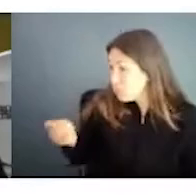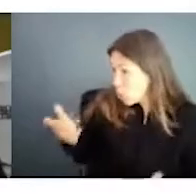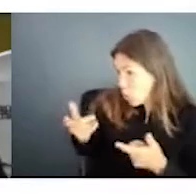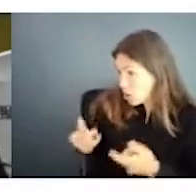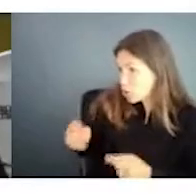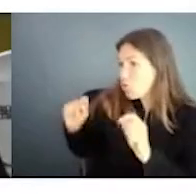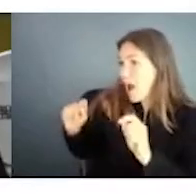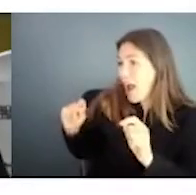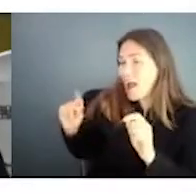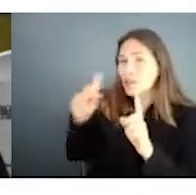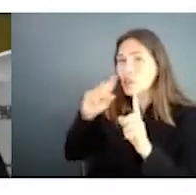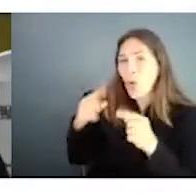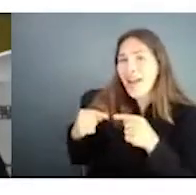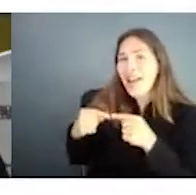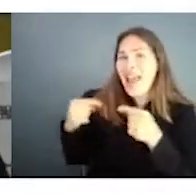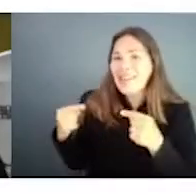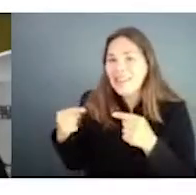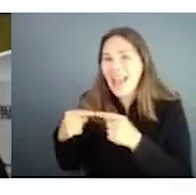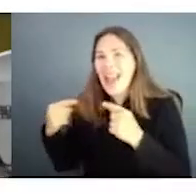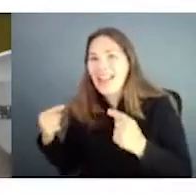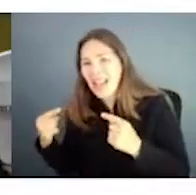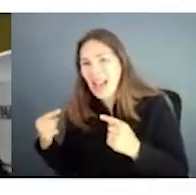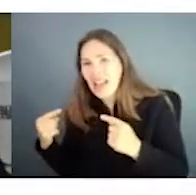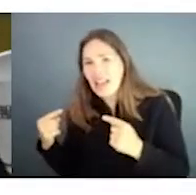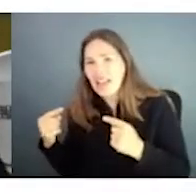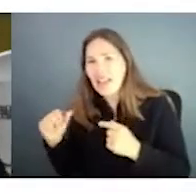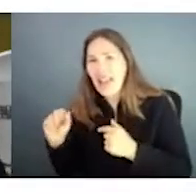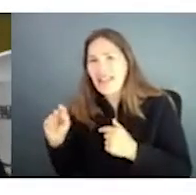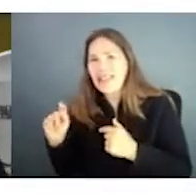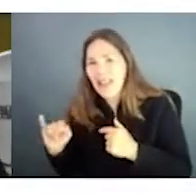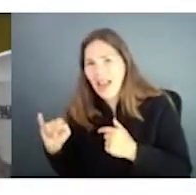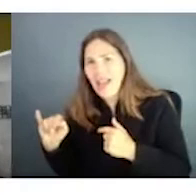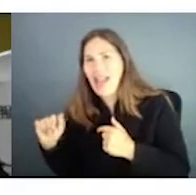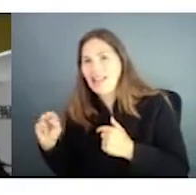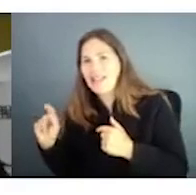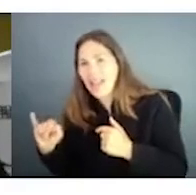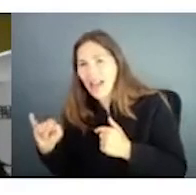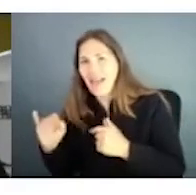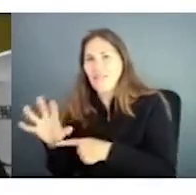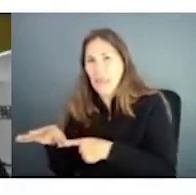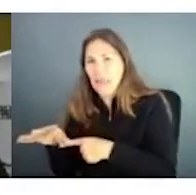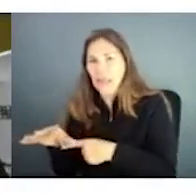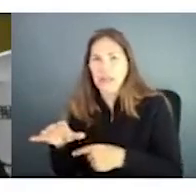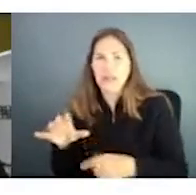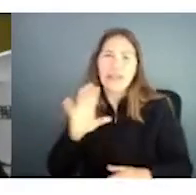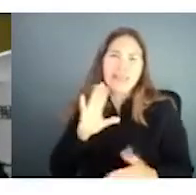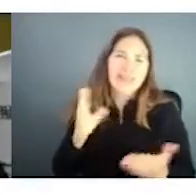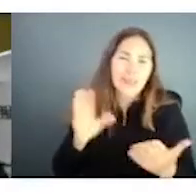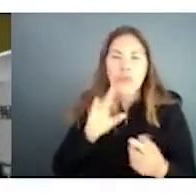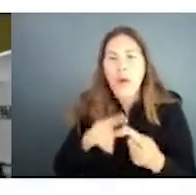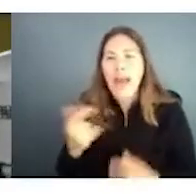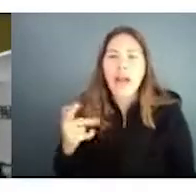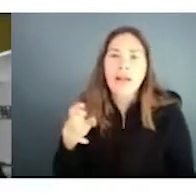an anti video. So let's take gun rights, right? If you want